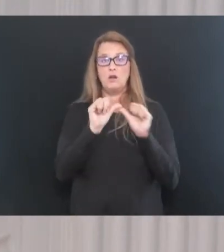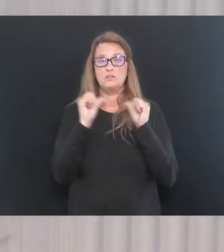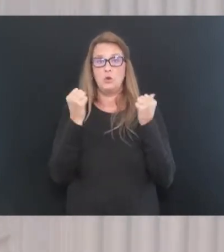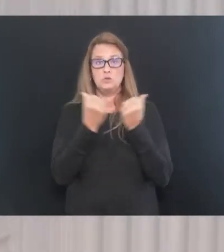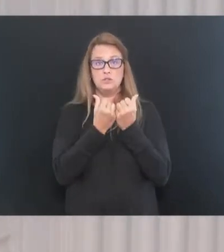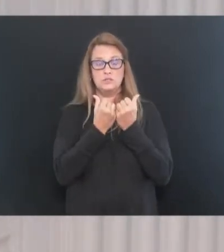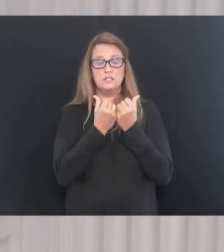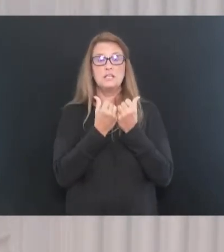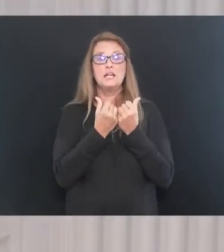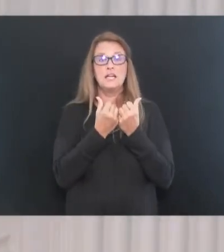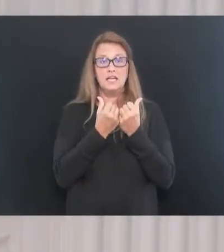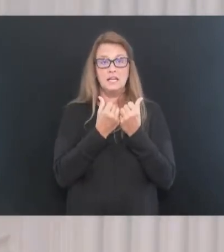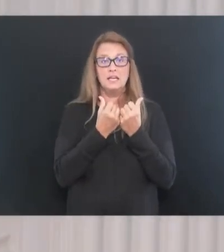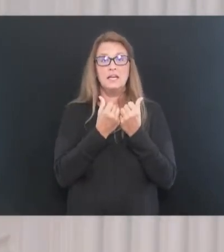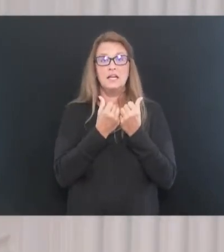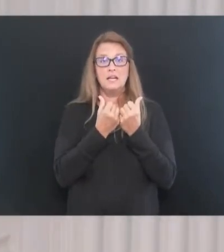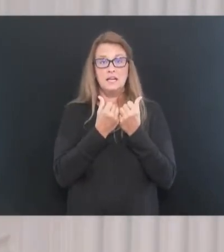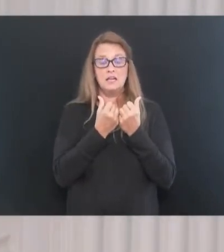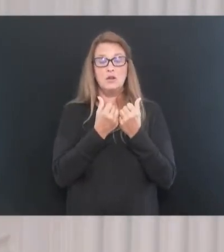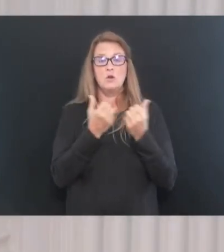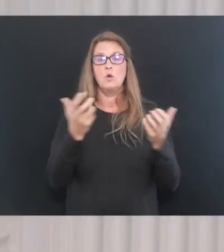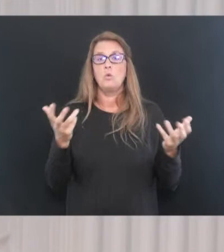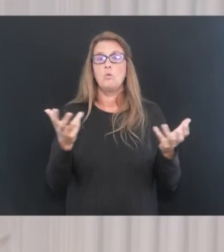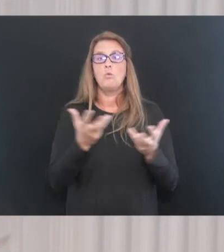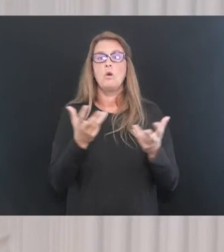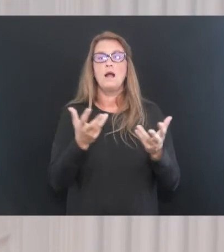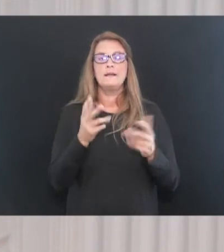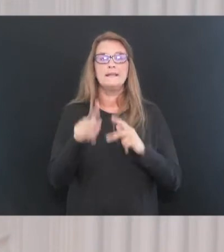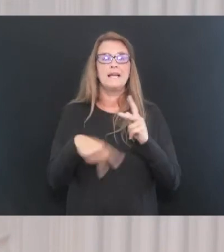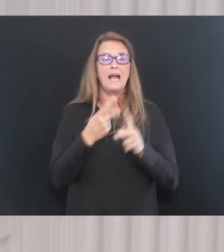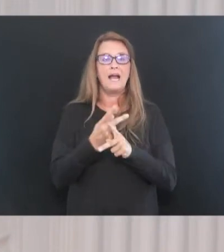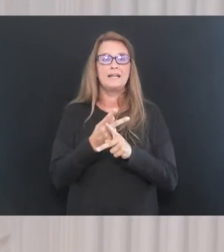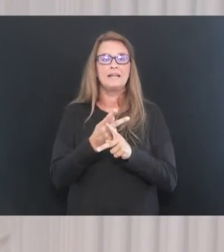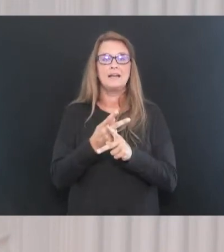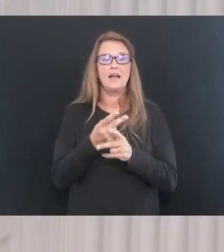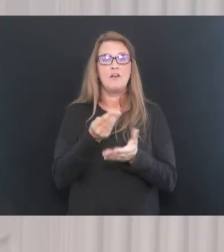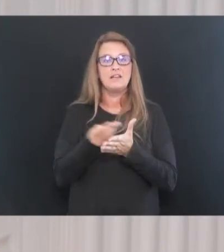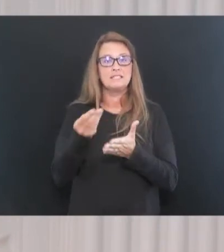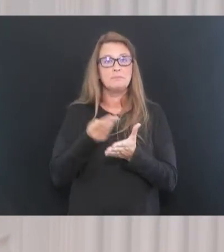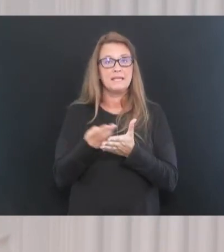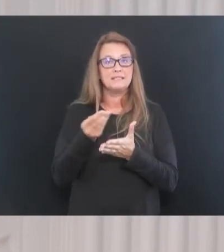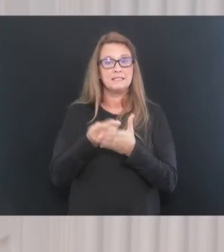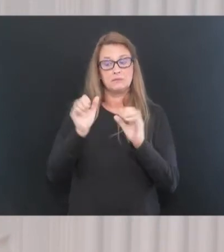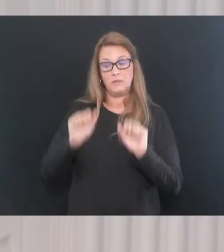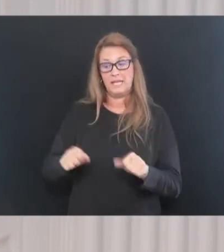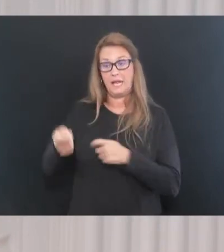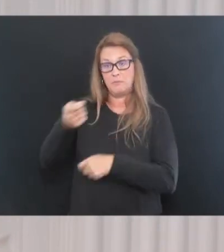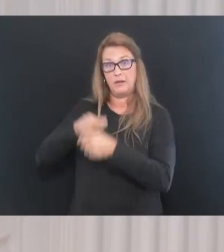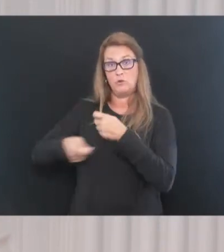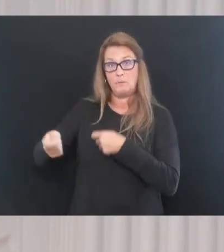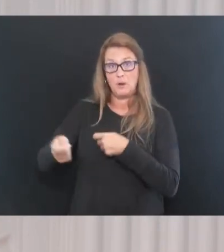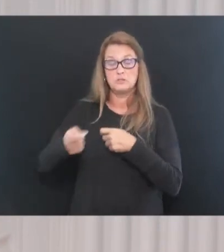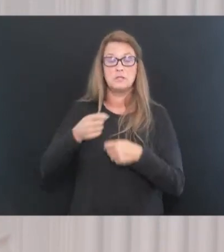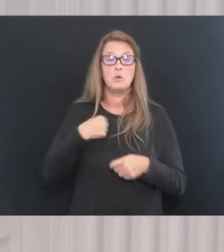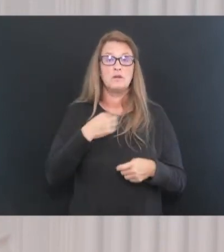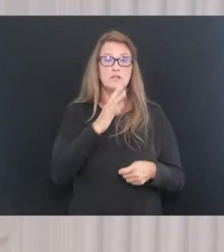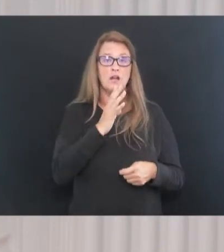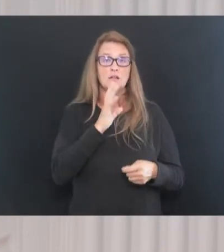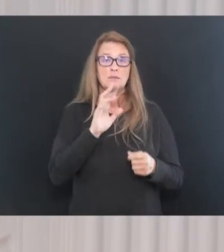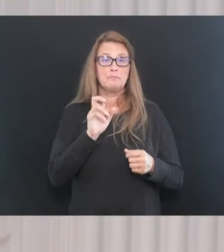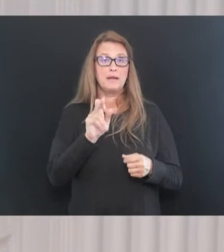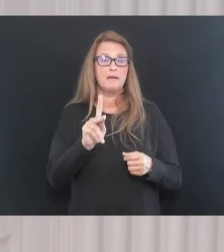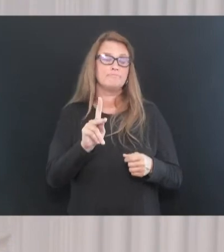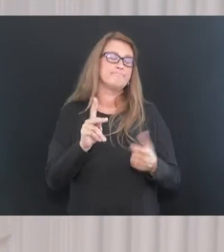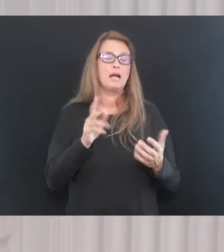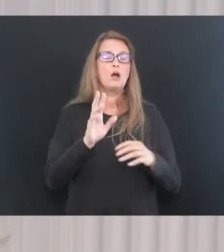and the hospitals and direct what kind of expenses can be reimbursed. And we've talked about issues like